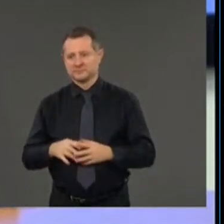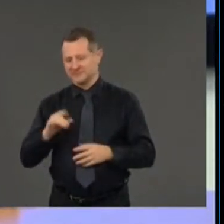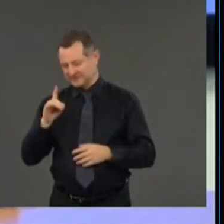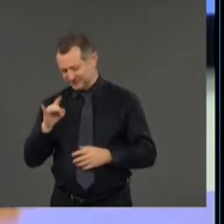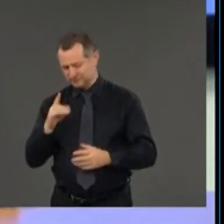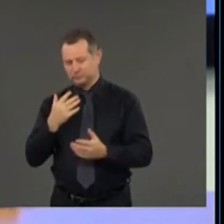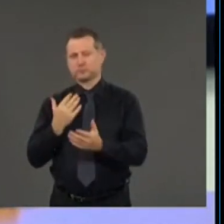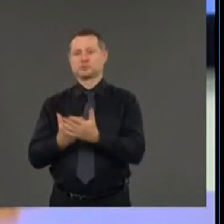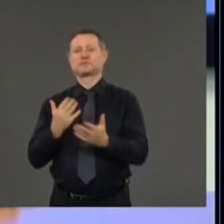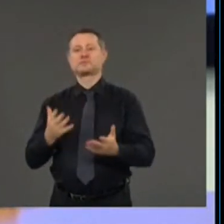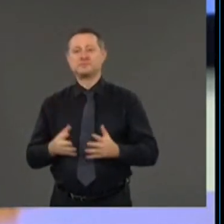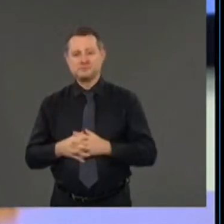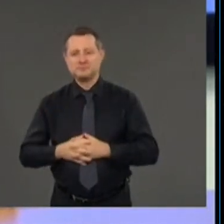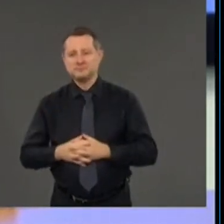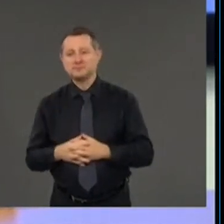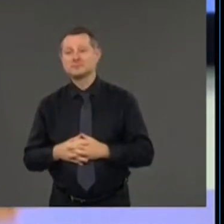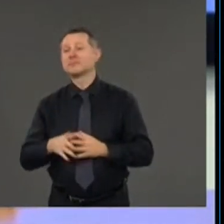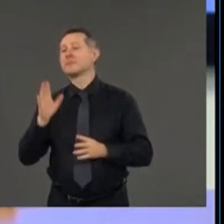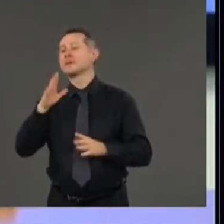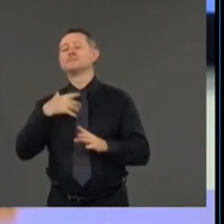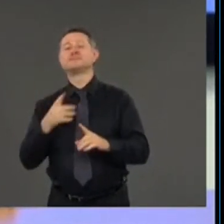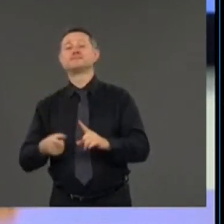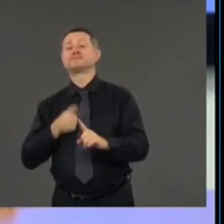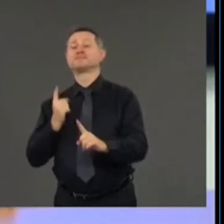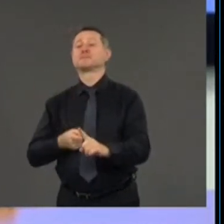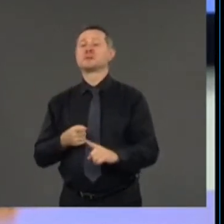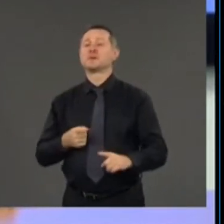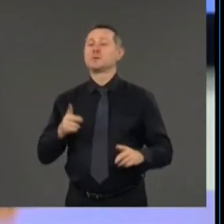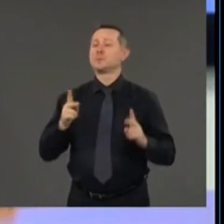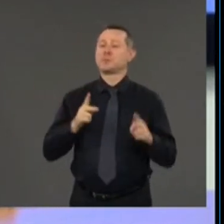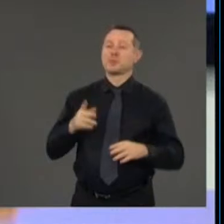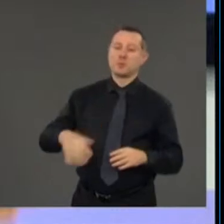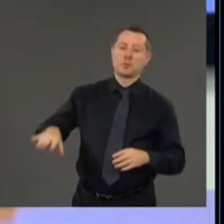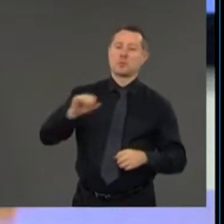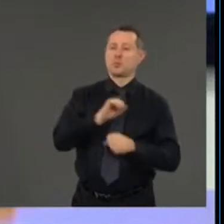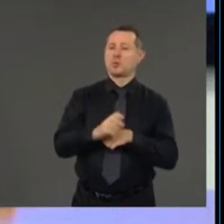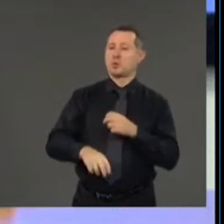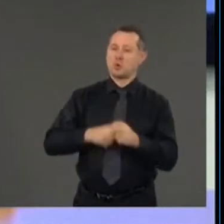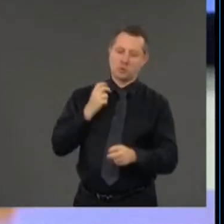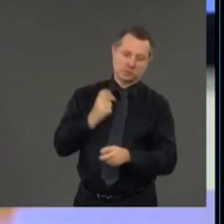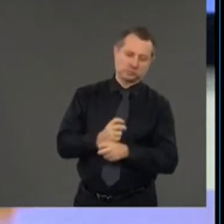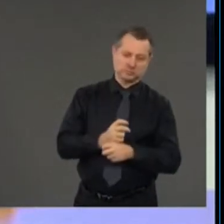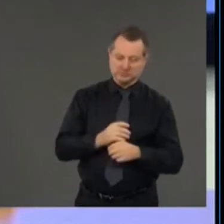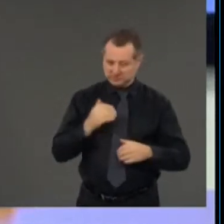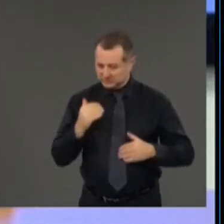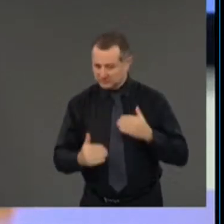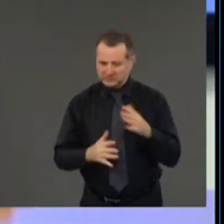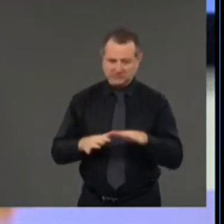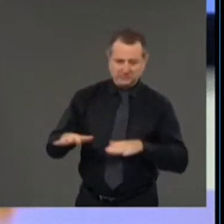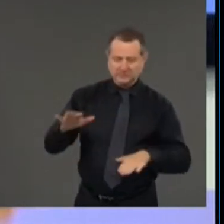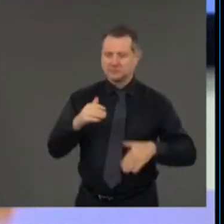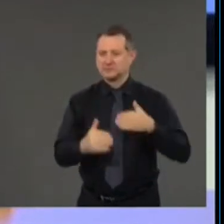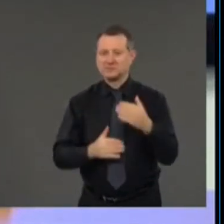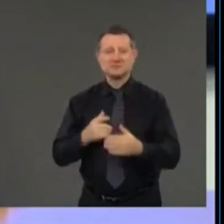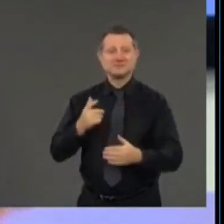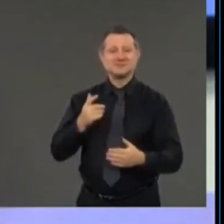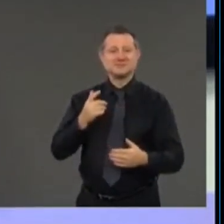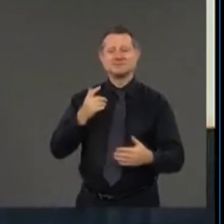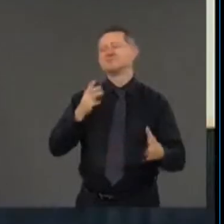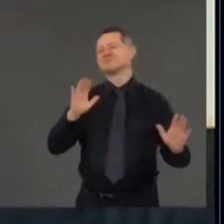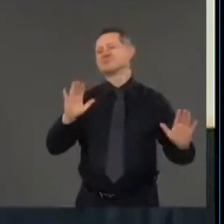And the fact of the matter is that they work diligently to care for the patients and the residents in those nursing homes. Thank you.